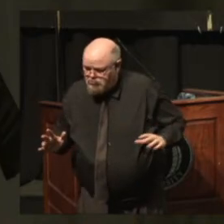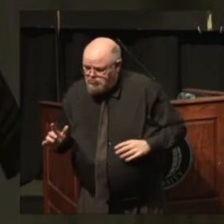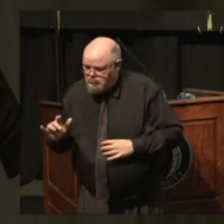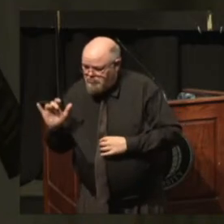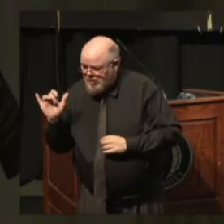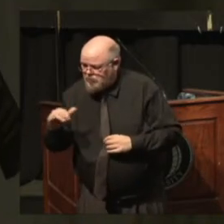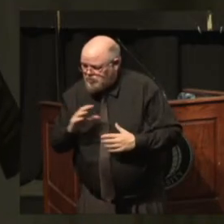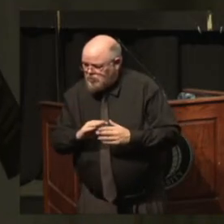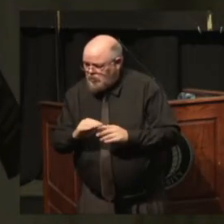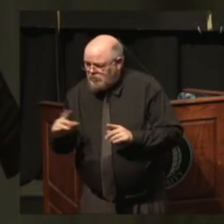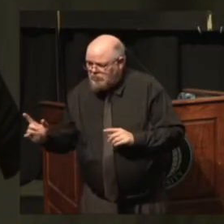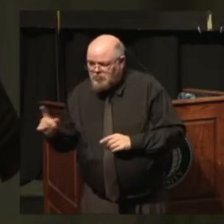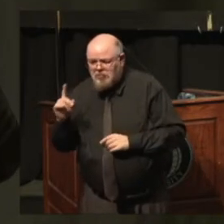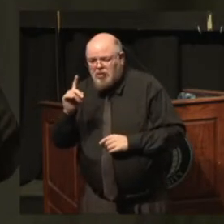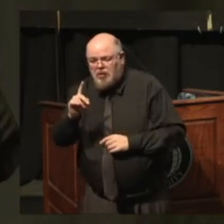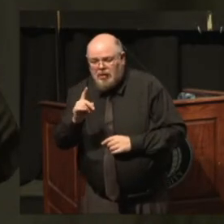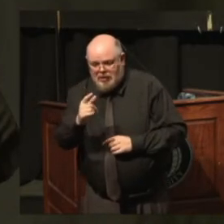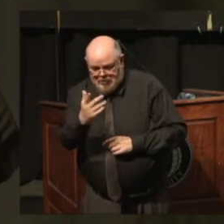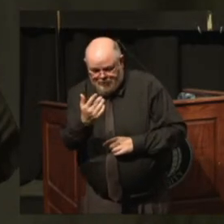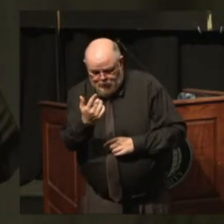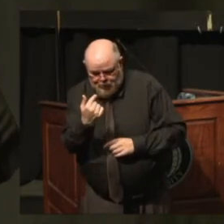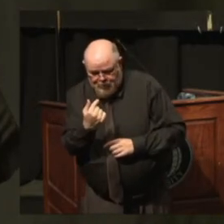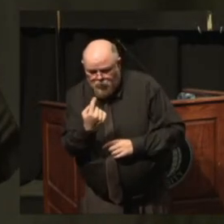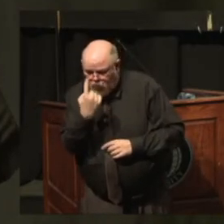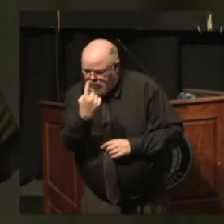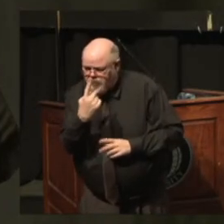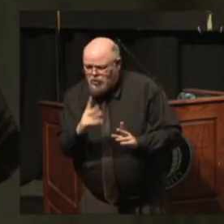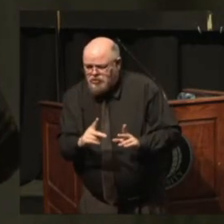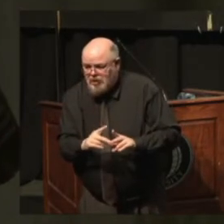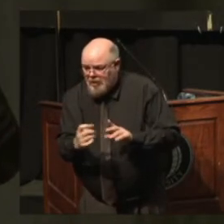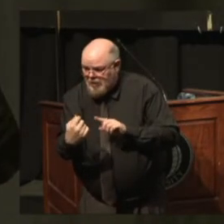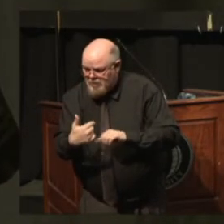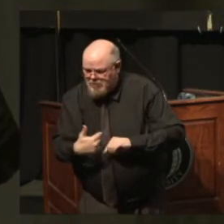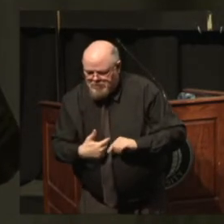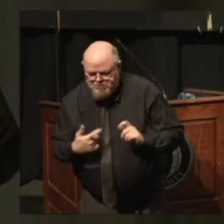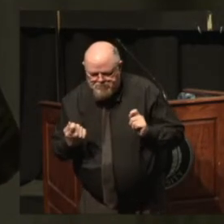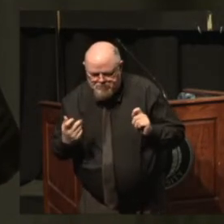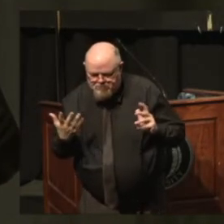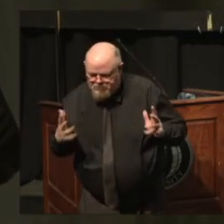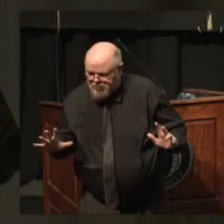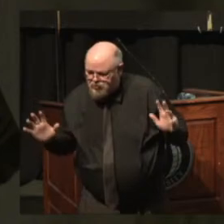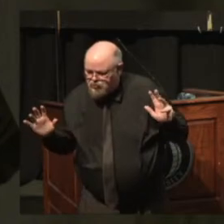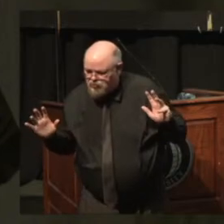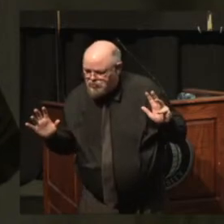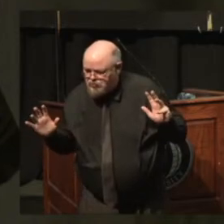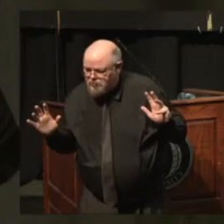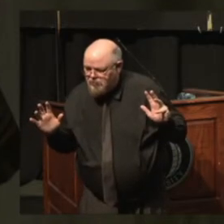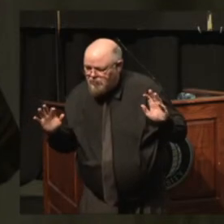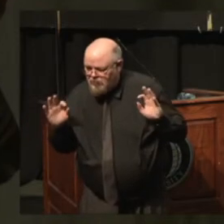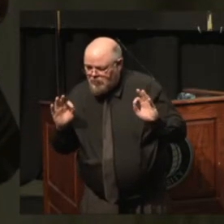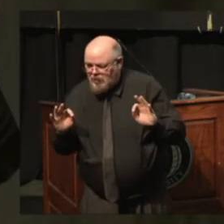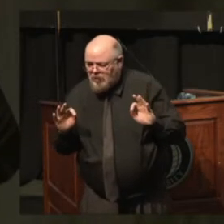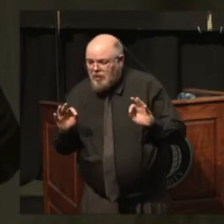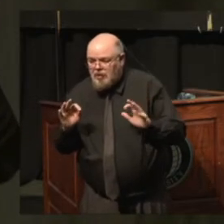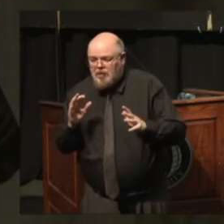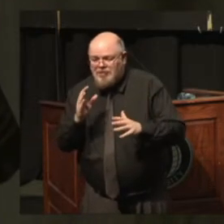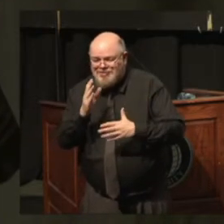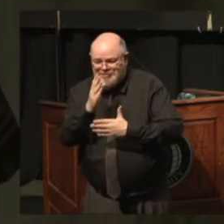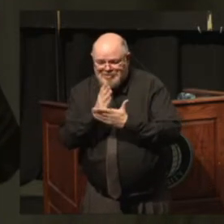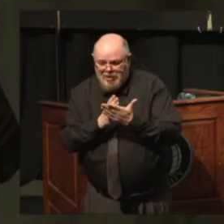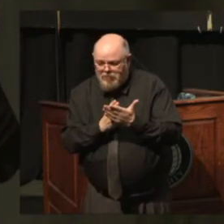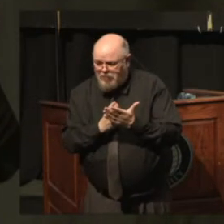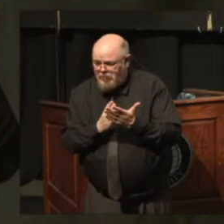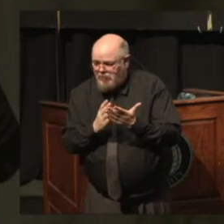can bow down. You'll bow down to us. Now, again, I told you Goliath was huge. Some texts tell us he was 9.5 feet. Some texts tell us he